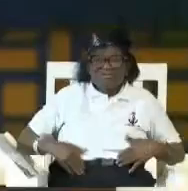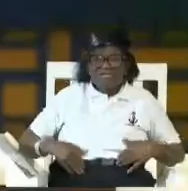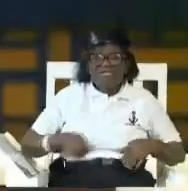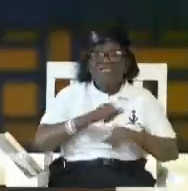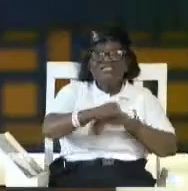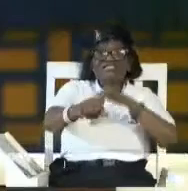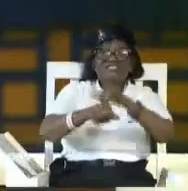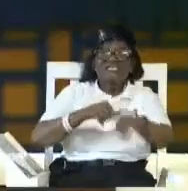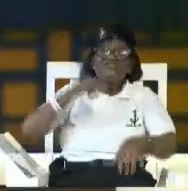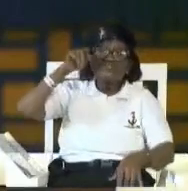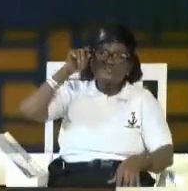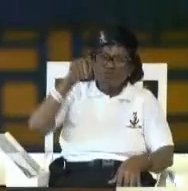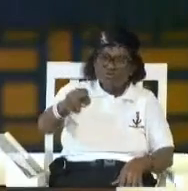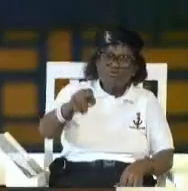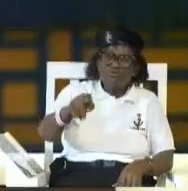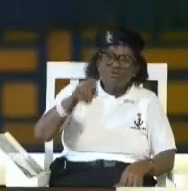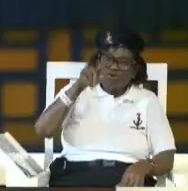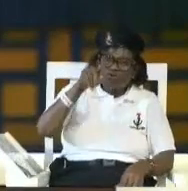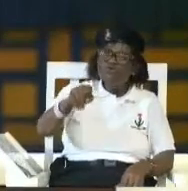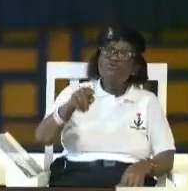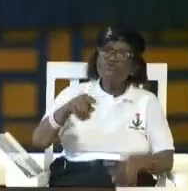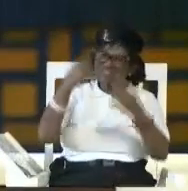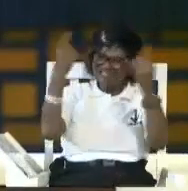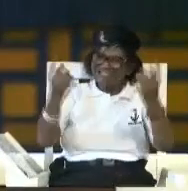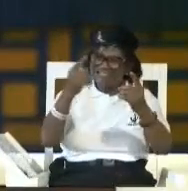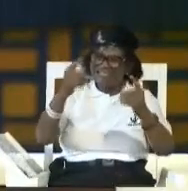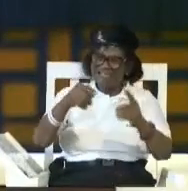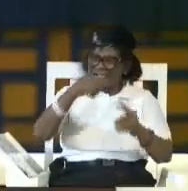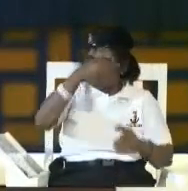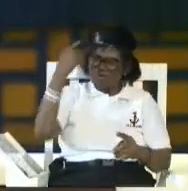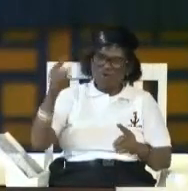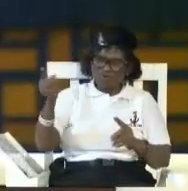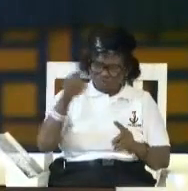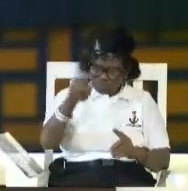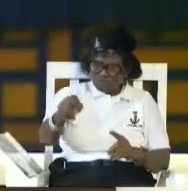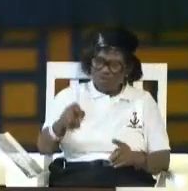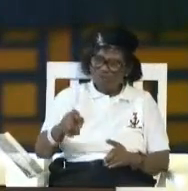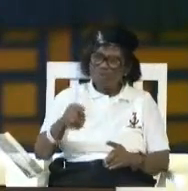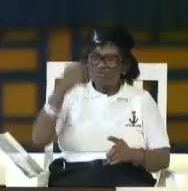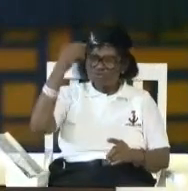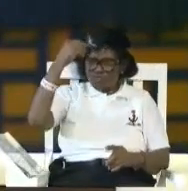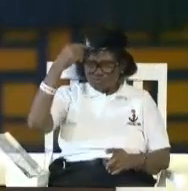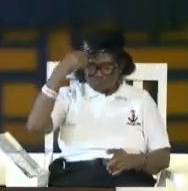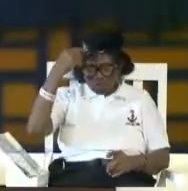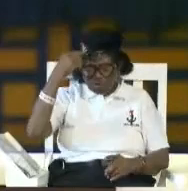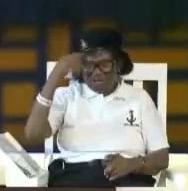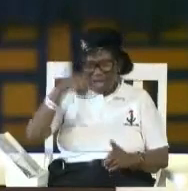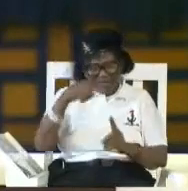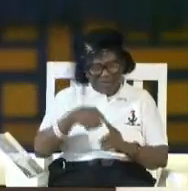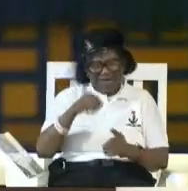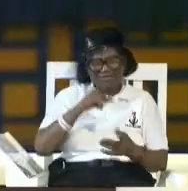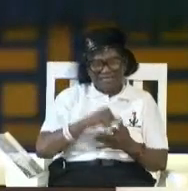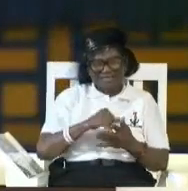You sinned because you thought about it and decided about it.